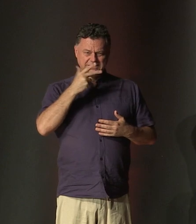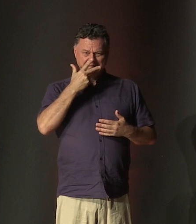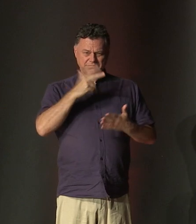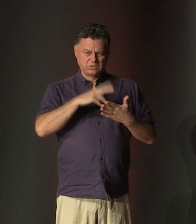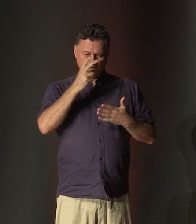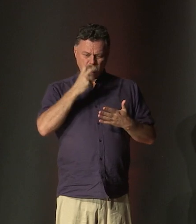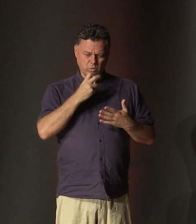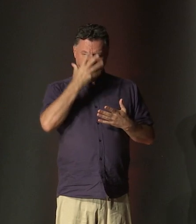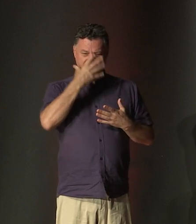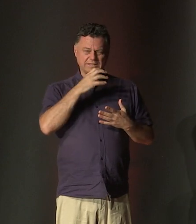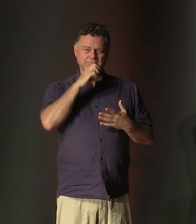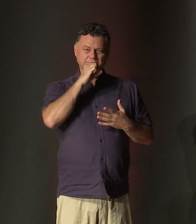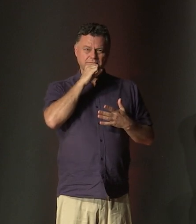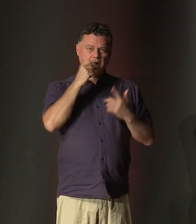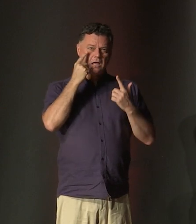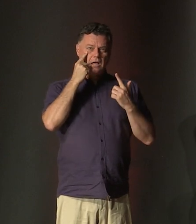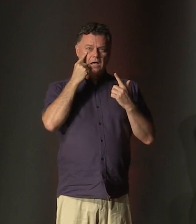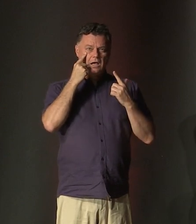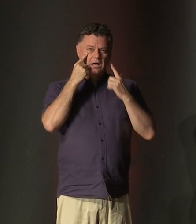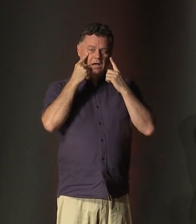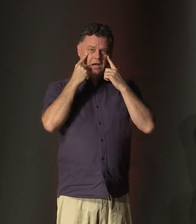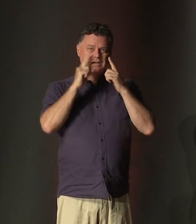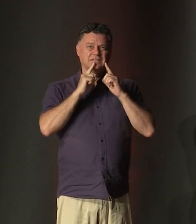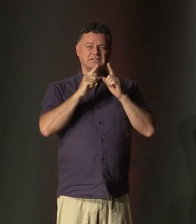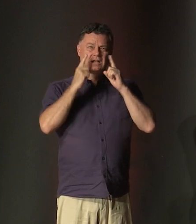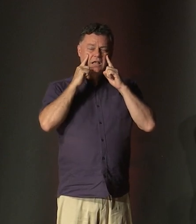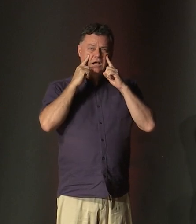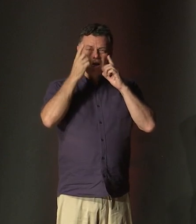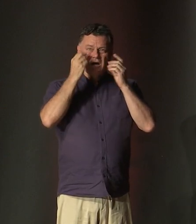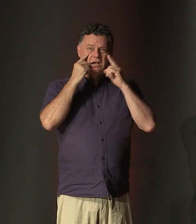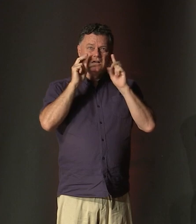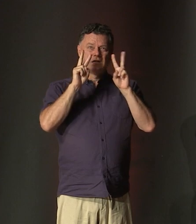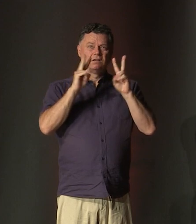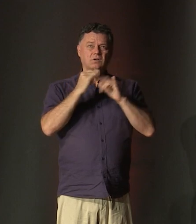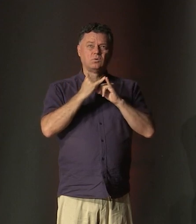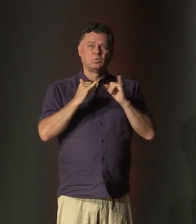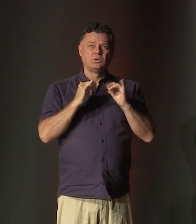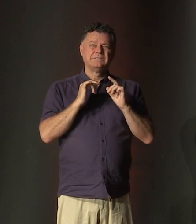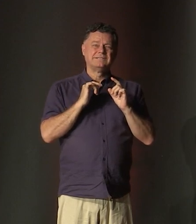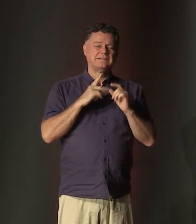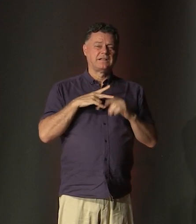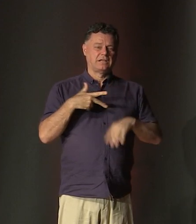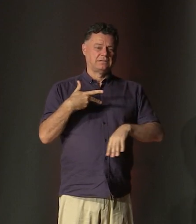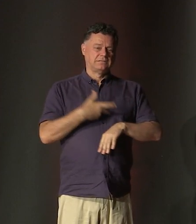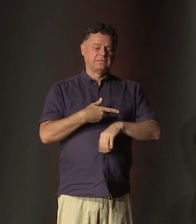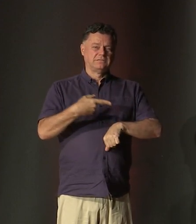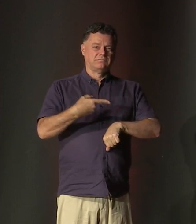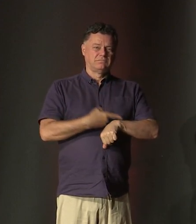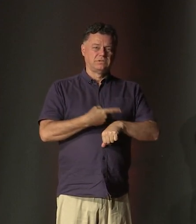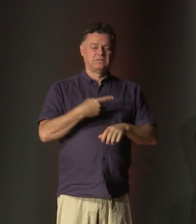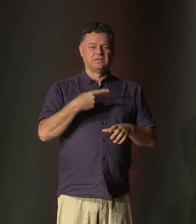anguish, her eyes pleading with me whenever there were needles, drips,